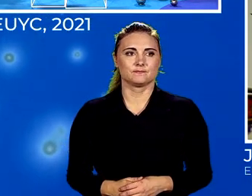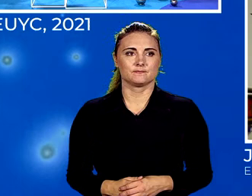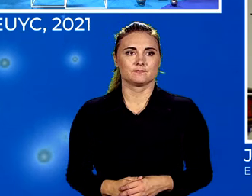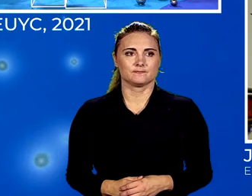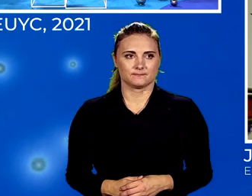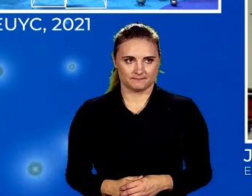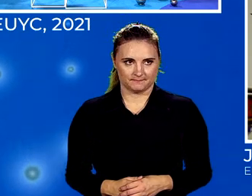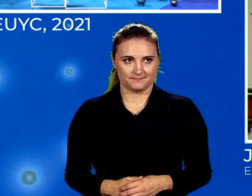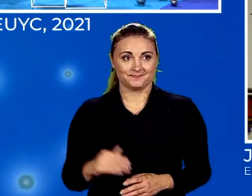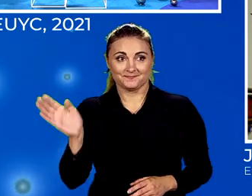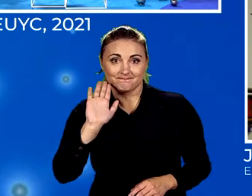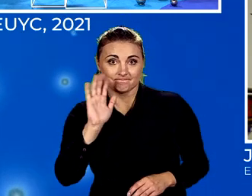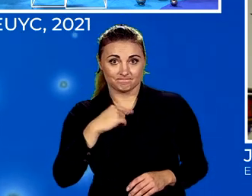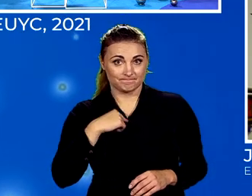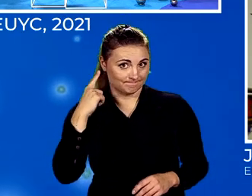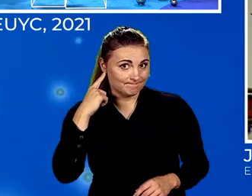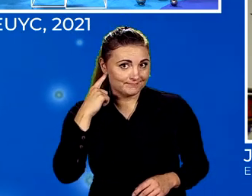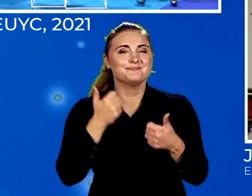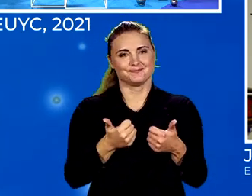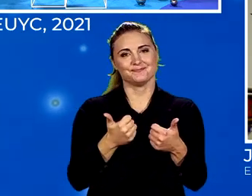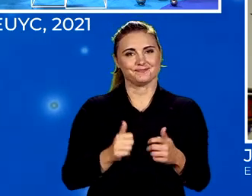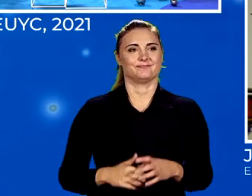Hello, can you hear me? Yes, very well.